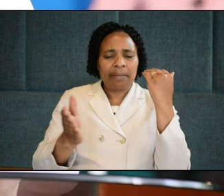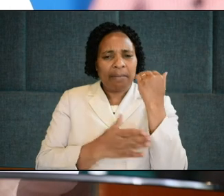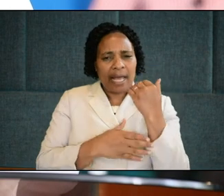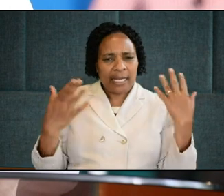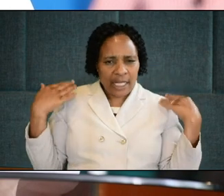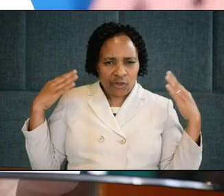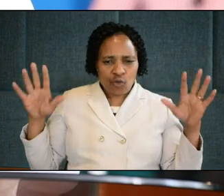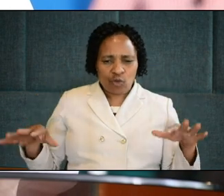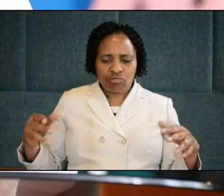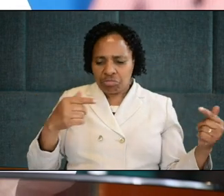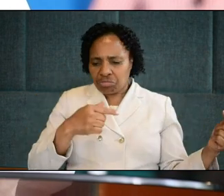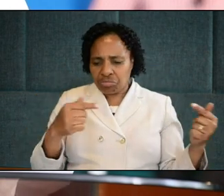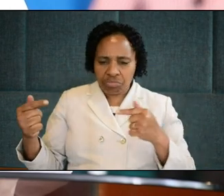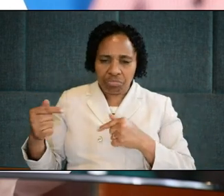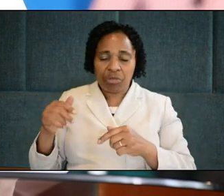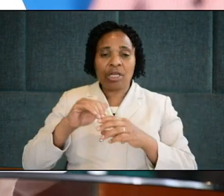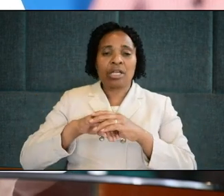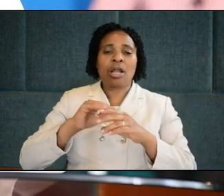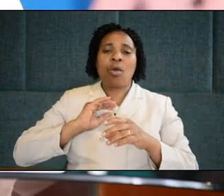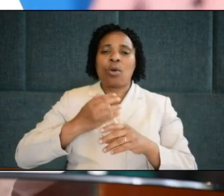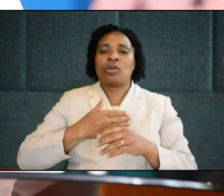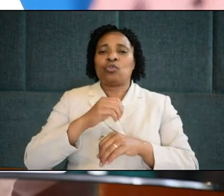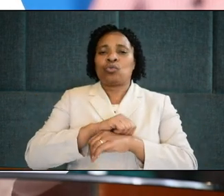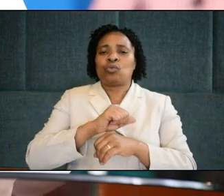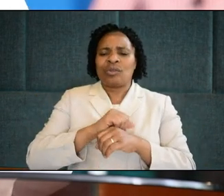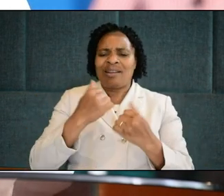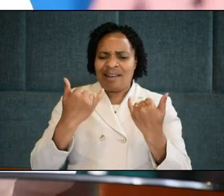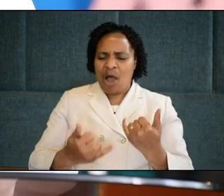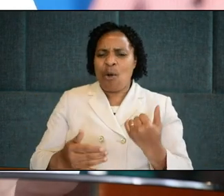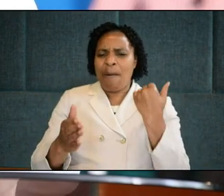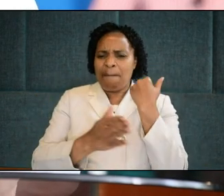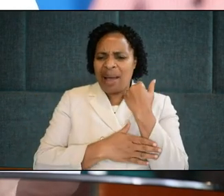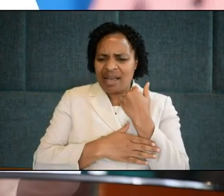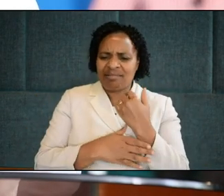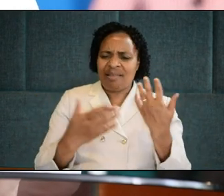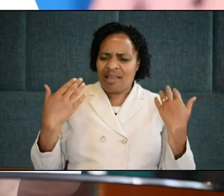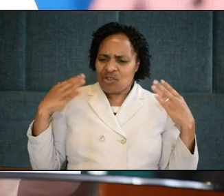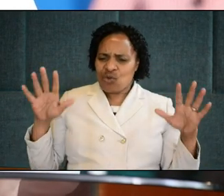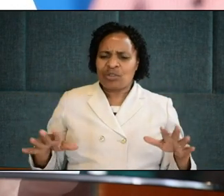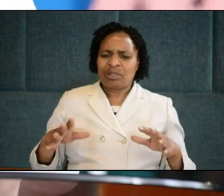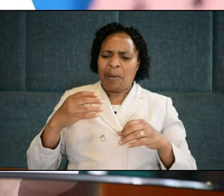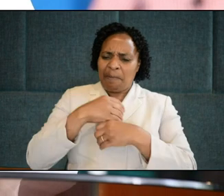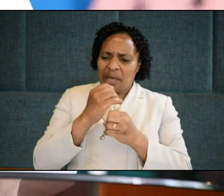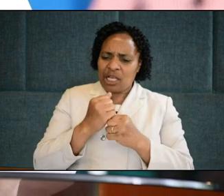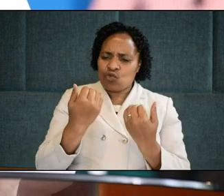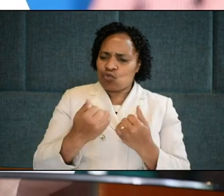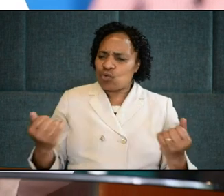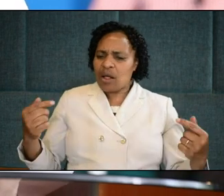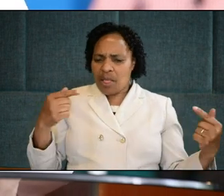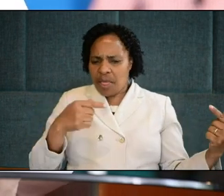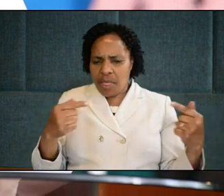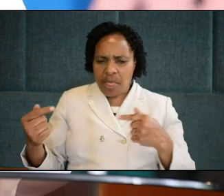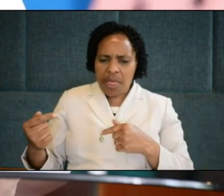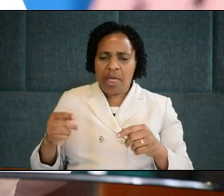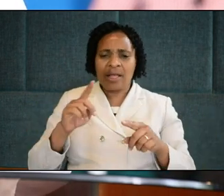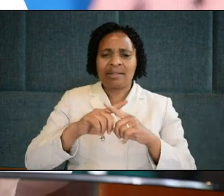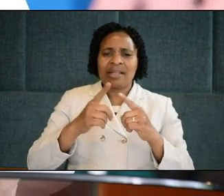an invisible battle at her school. The bad angels were causing other children to argue, and Melissa raised her